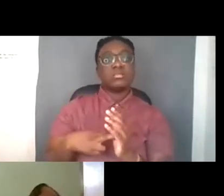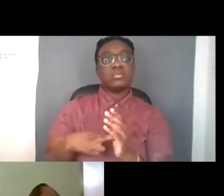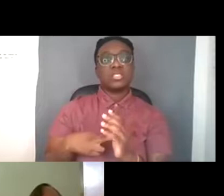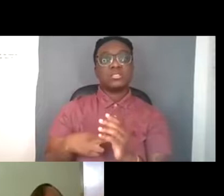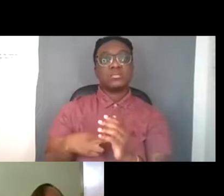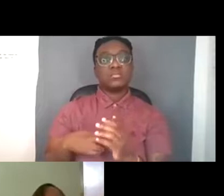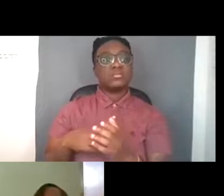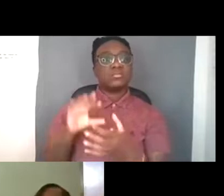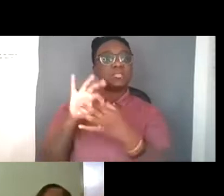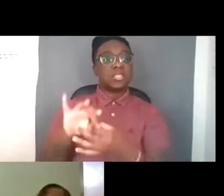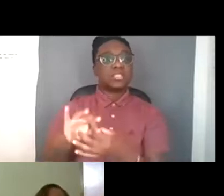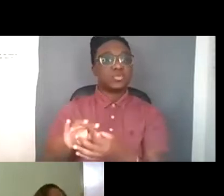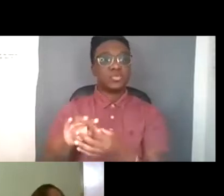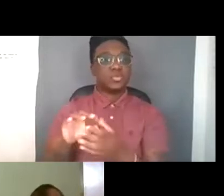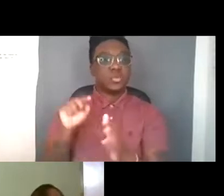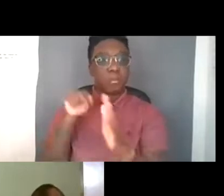and you had